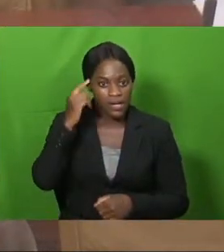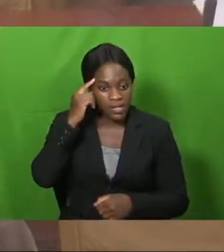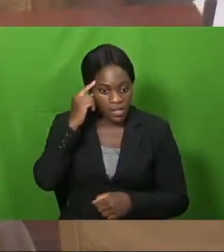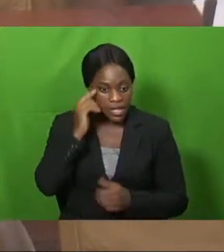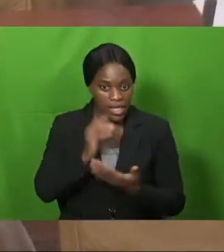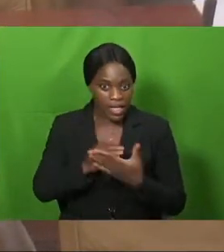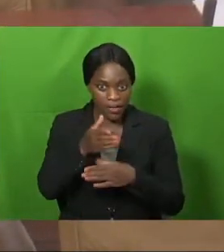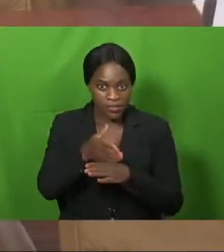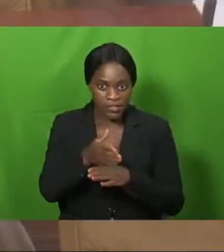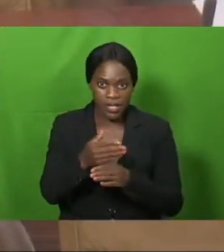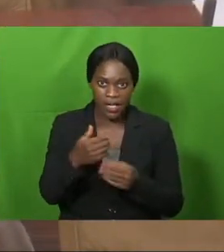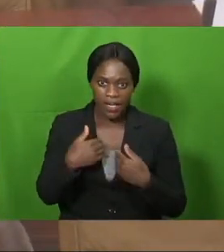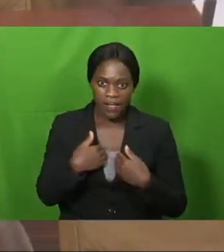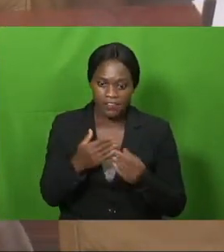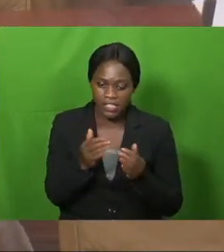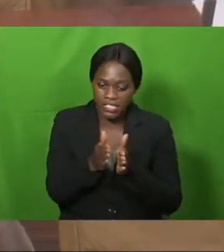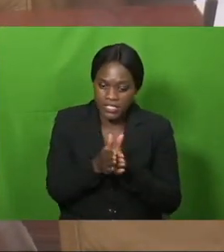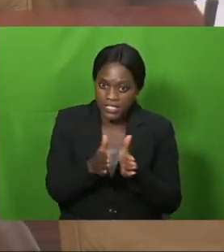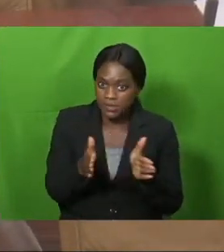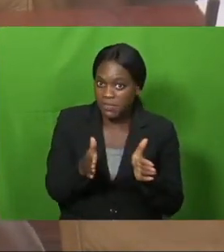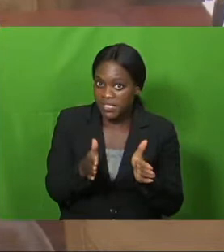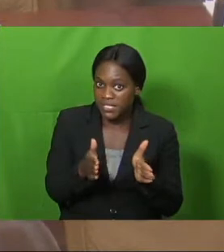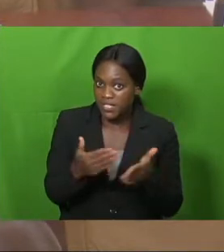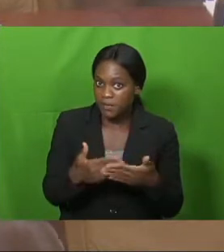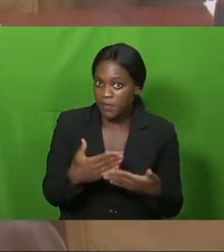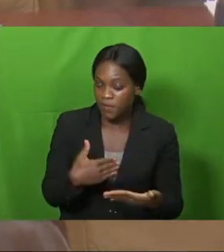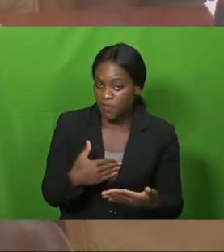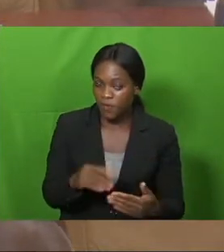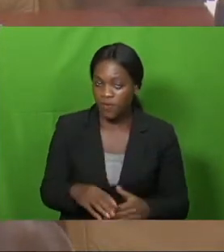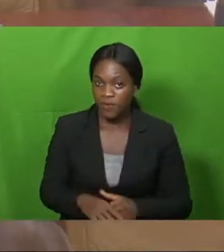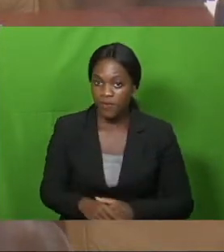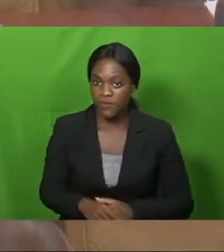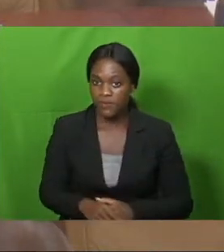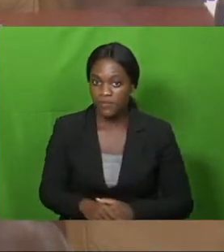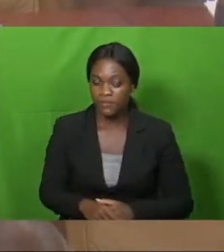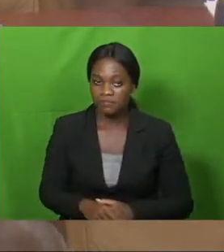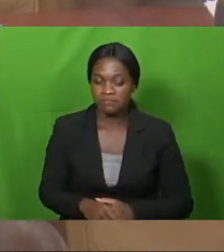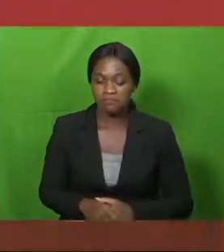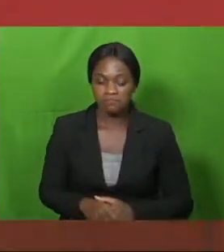2. Very well. Very well.